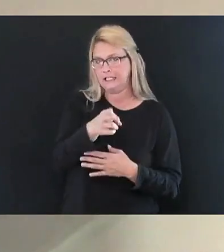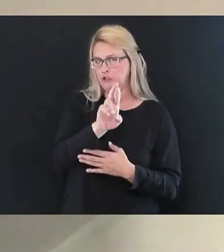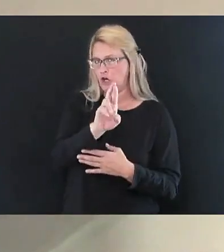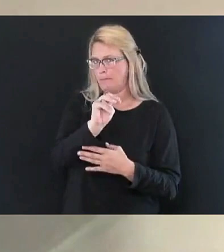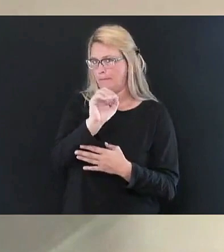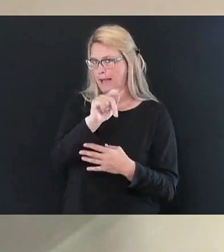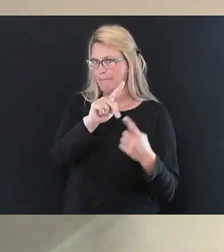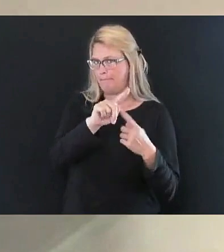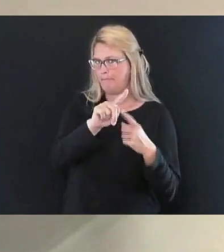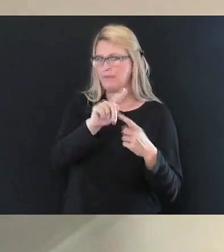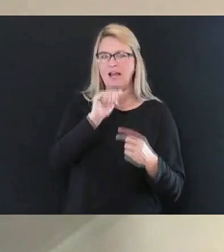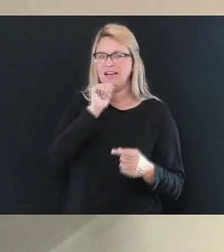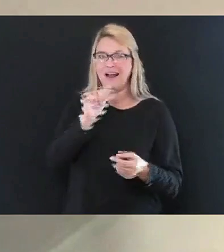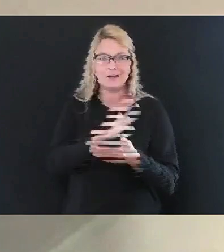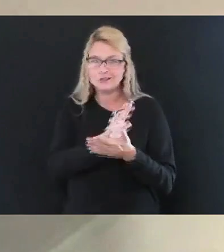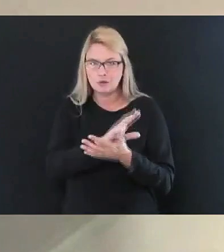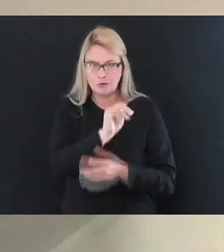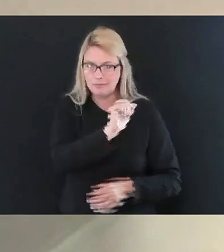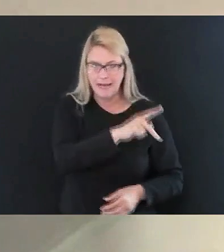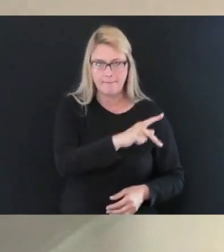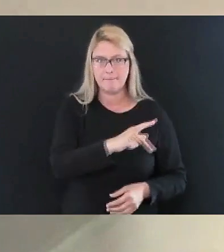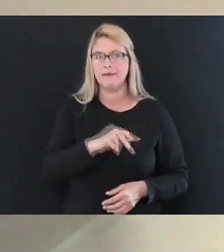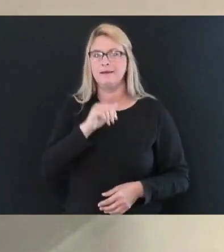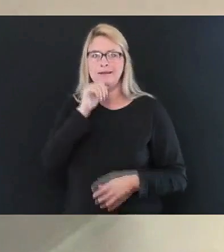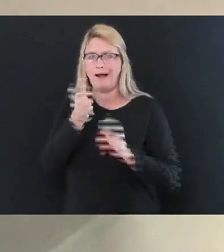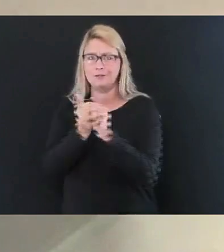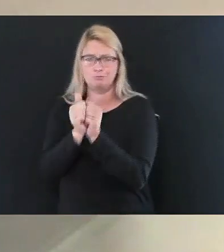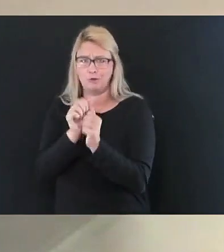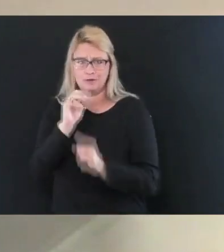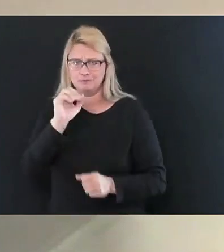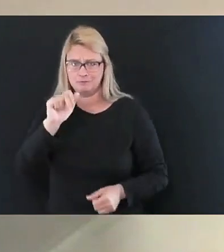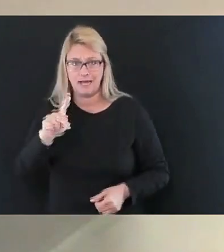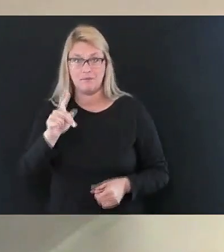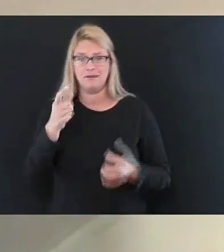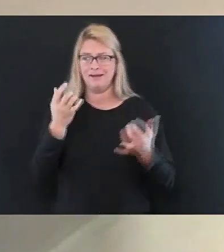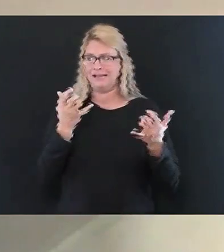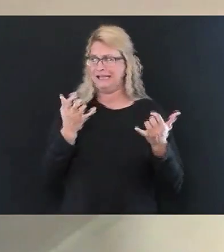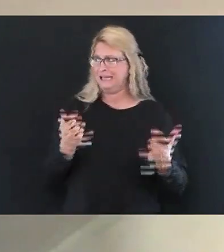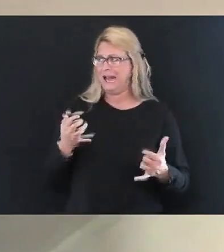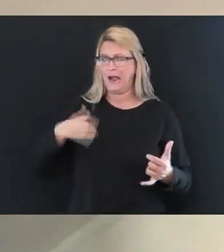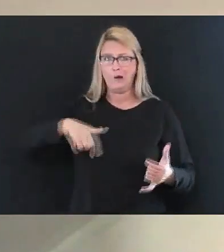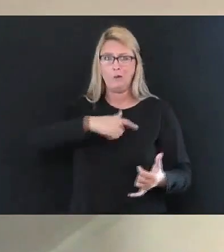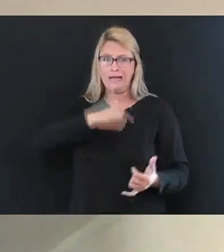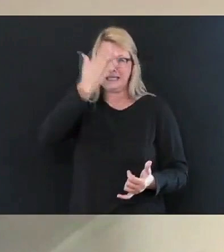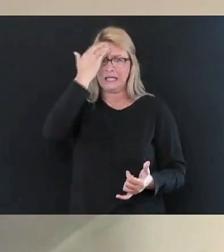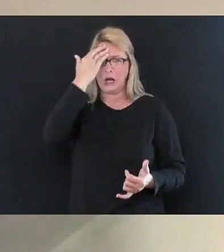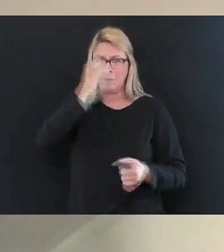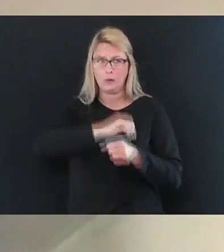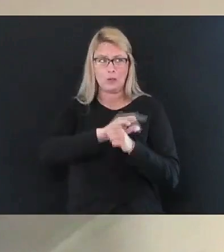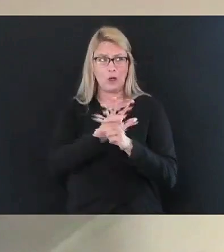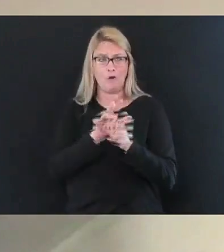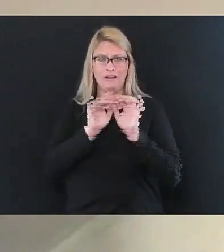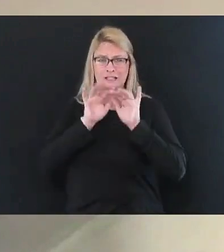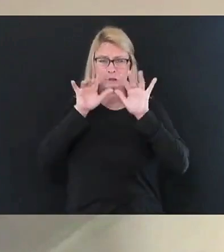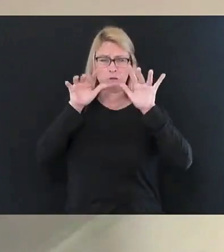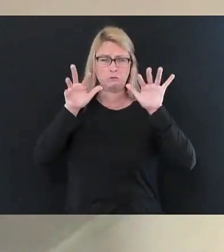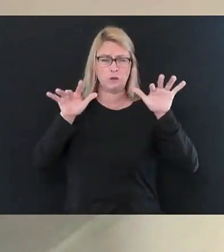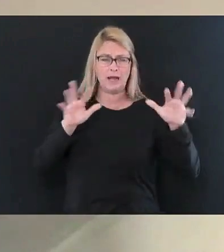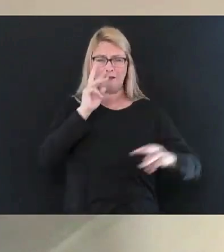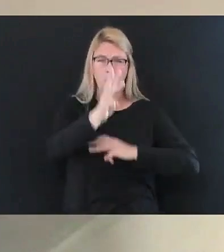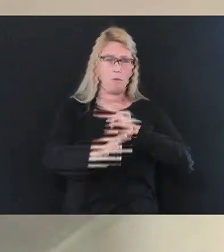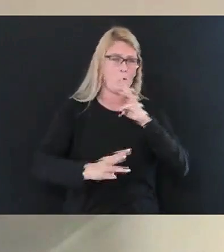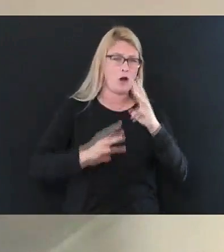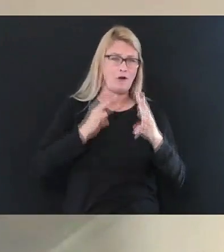map. And we know today that COVID is spreading all over the world and in the United States and in West